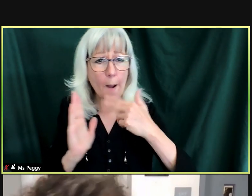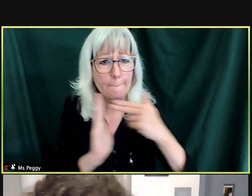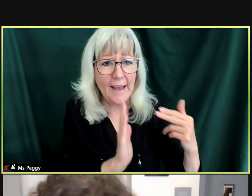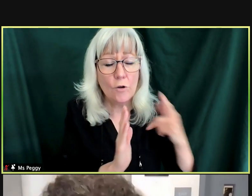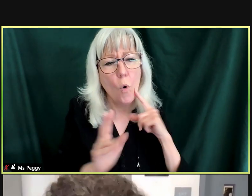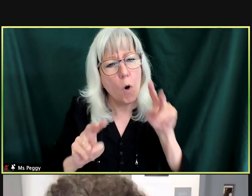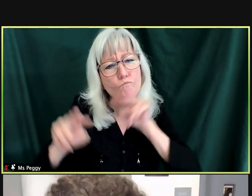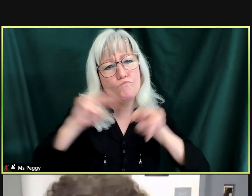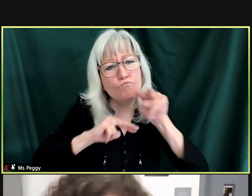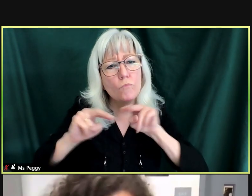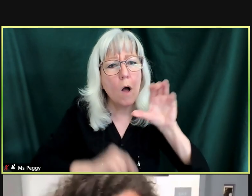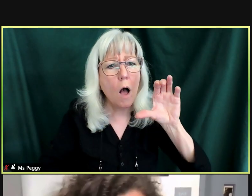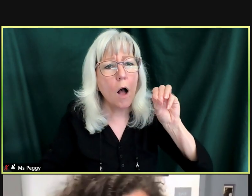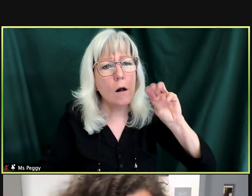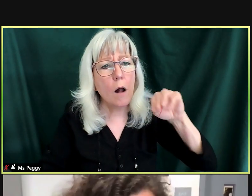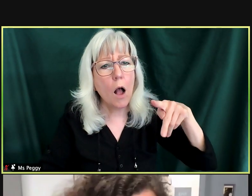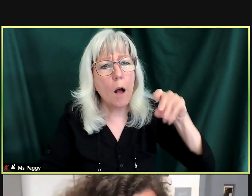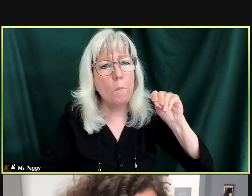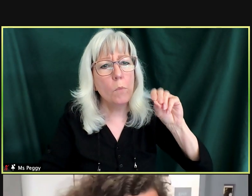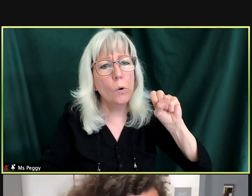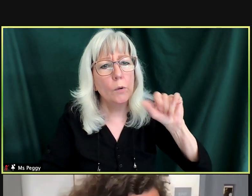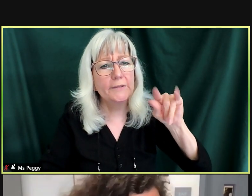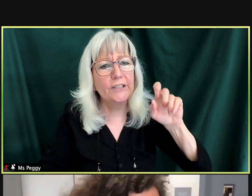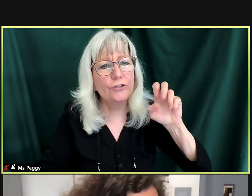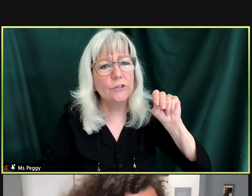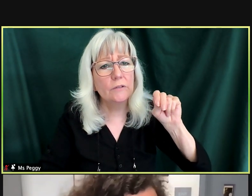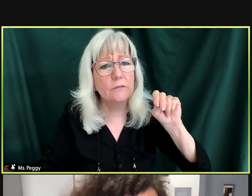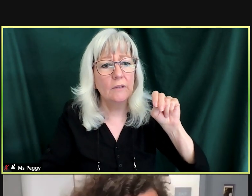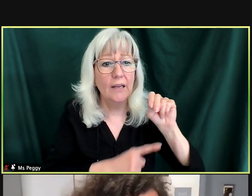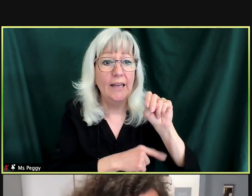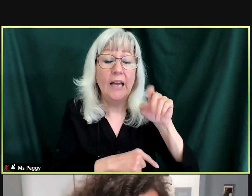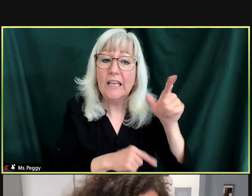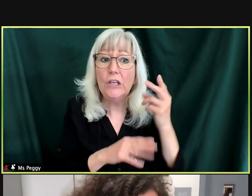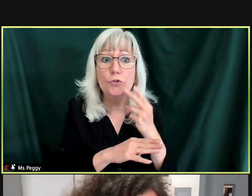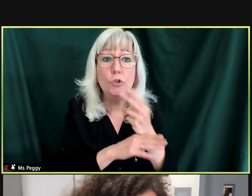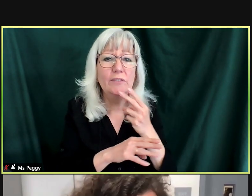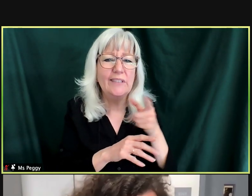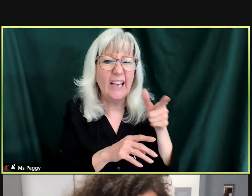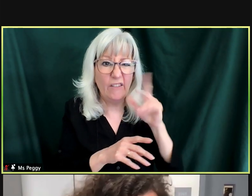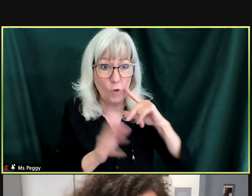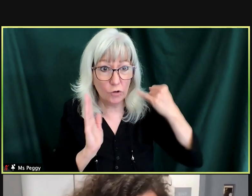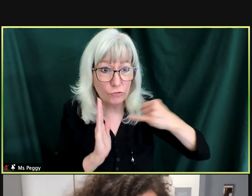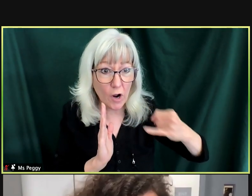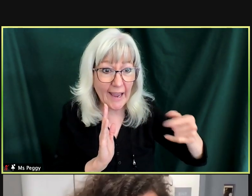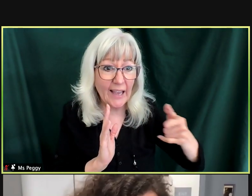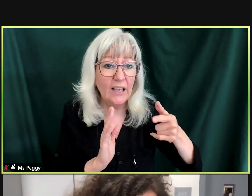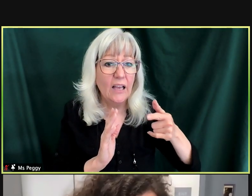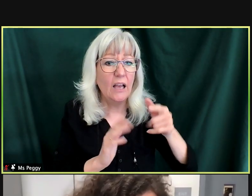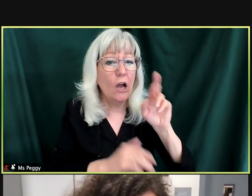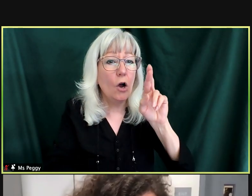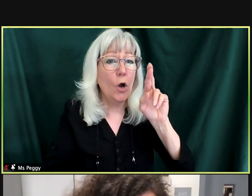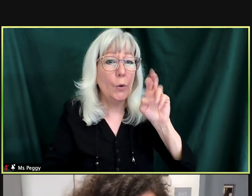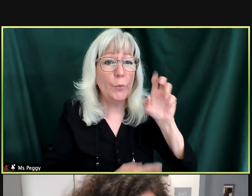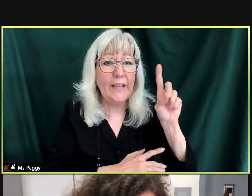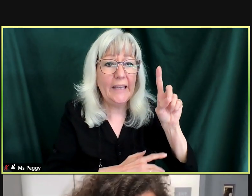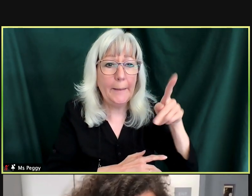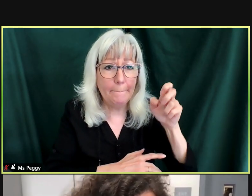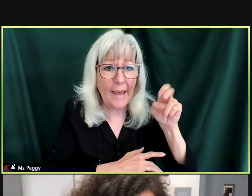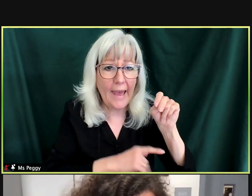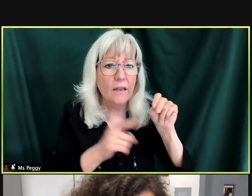composition. He is using a reed pen. I'm holding it up, it won't be in the video, but it's a bamboo